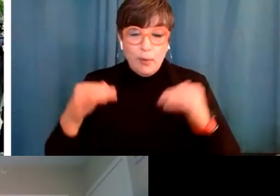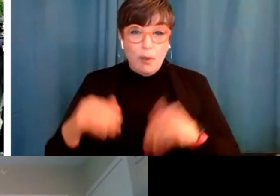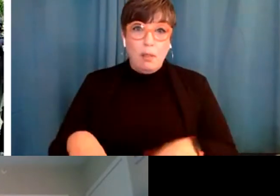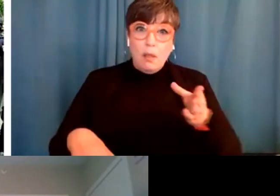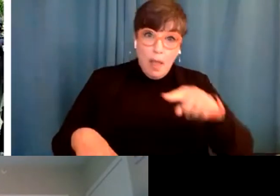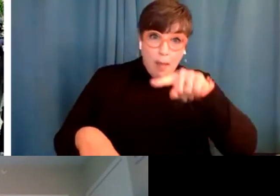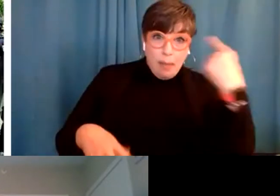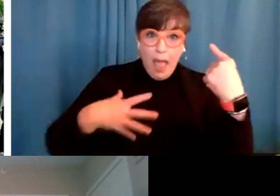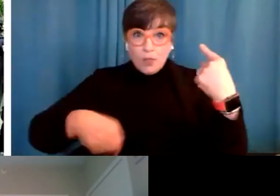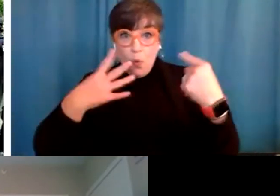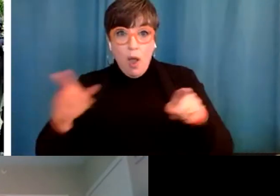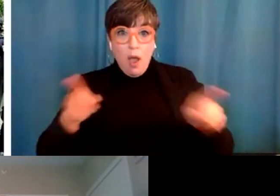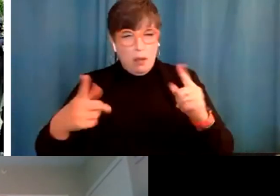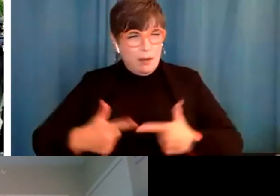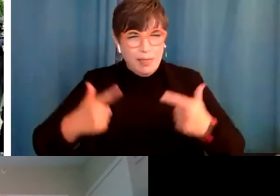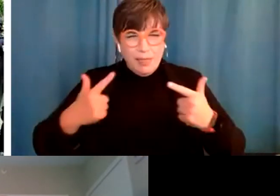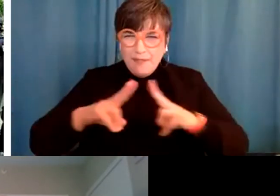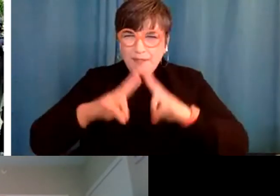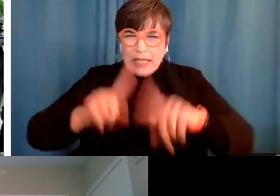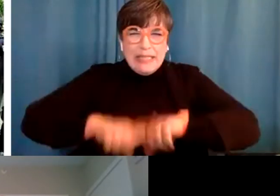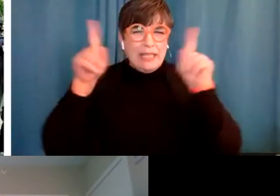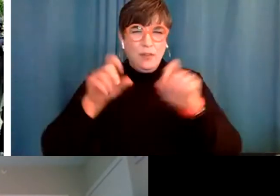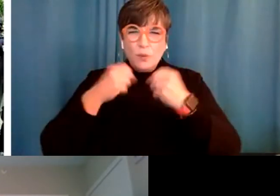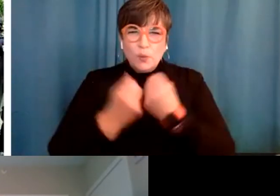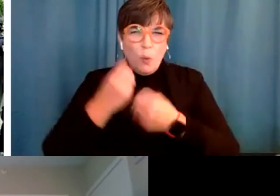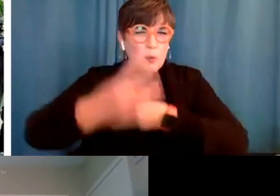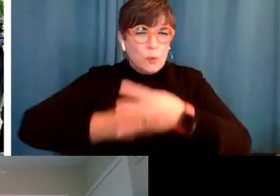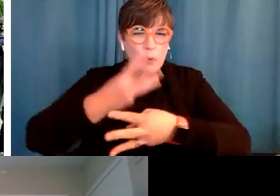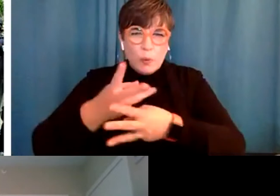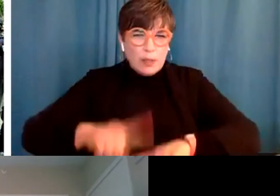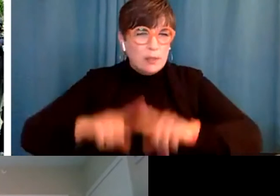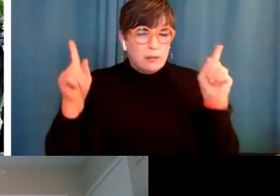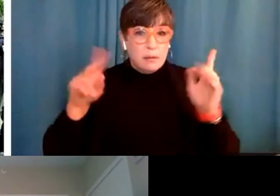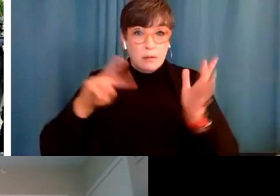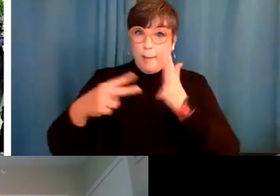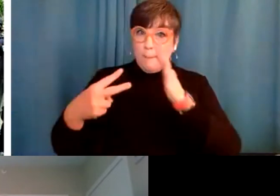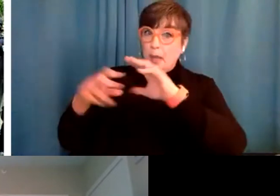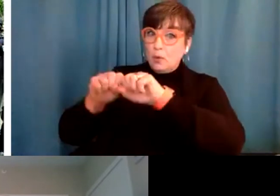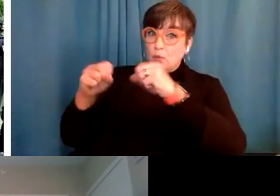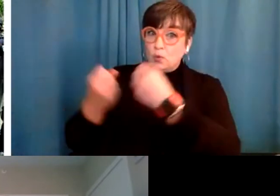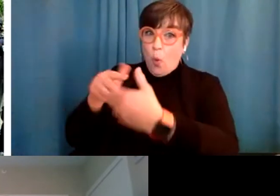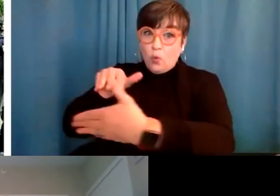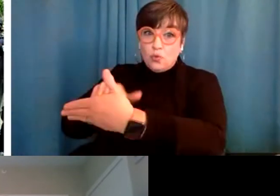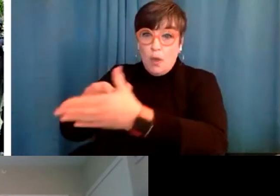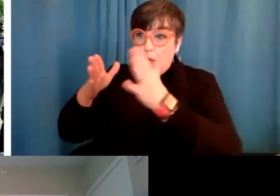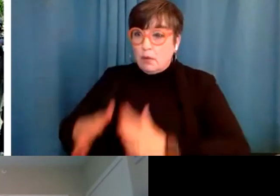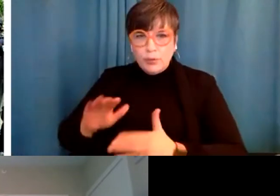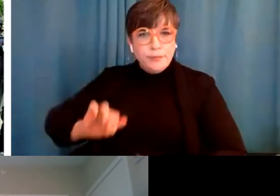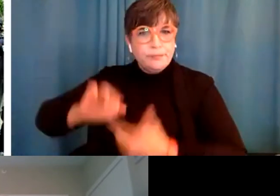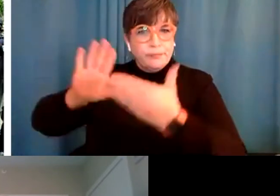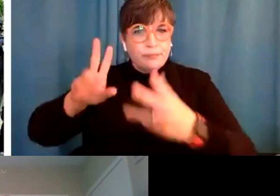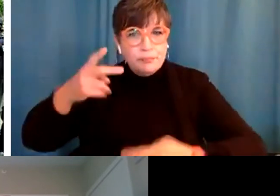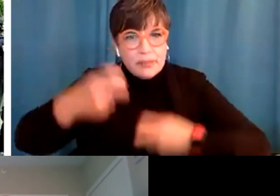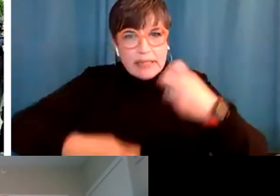and presently live in vastly different social worlds. Therefore, sociologists have faced a difficult challenge when attempting